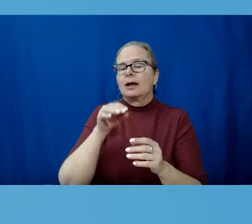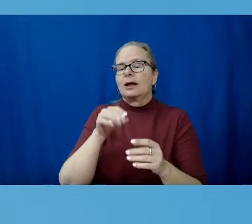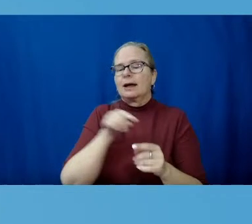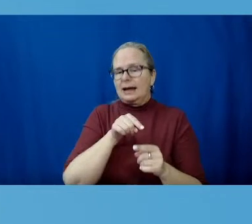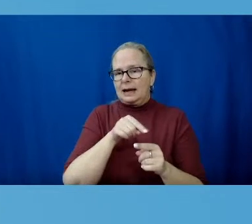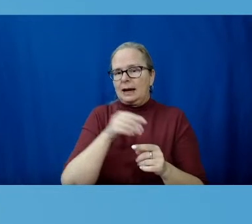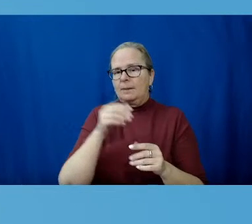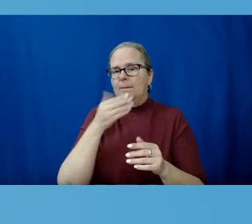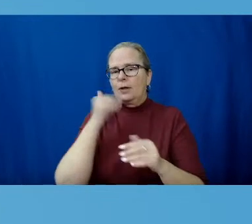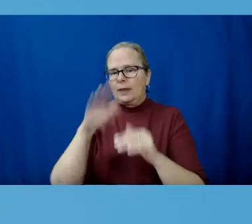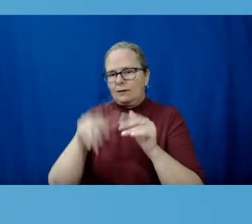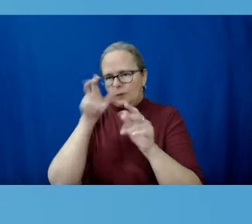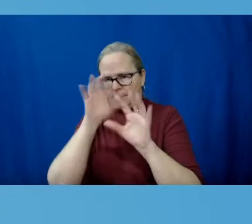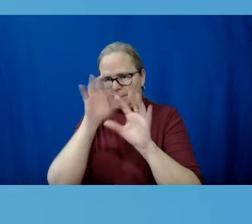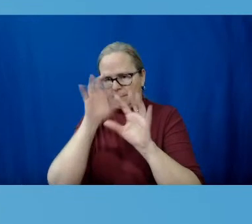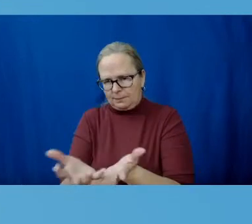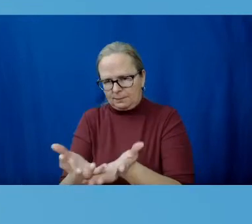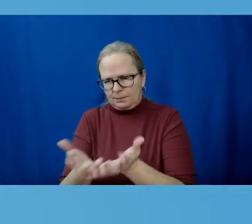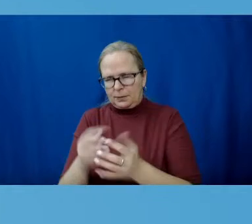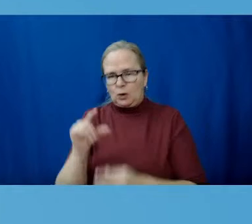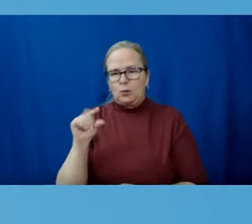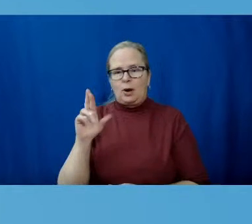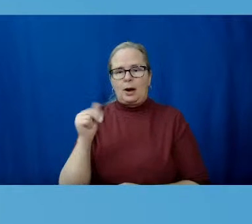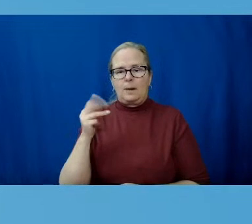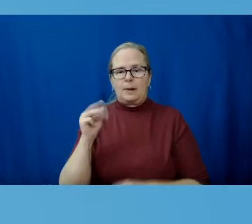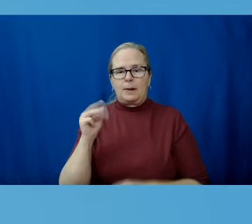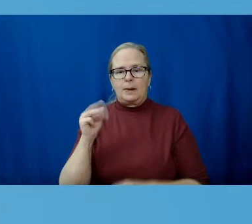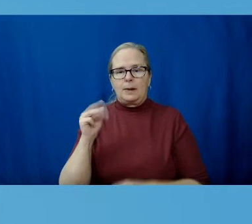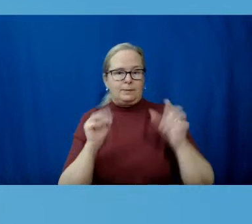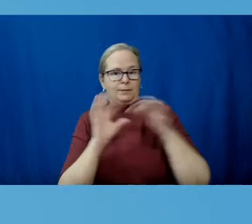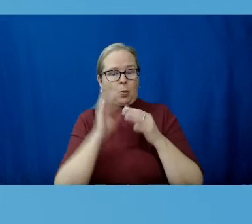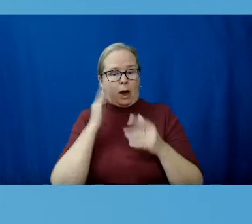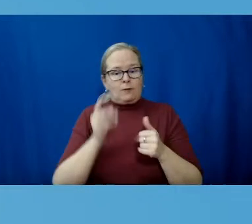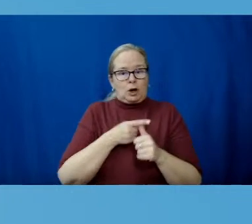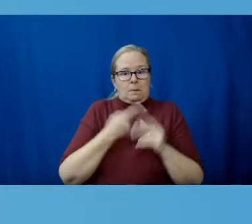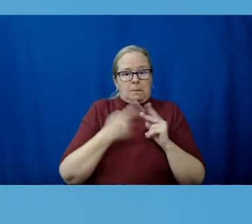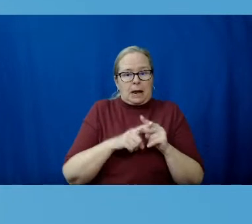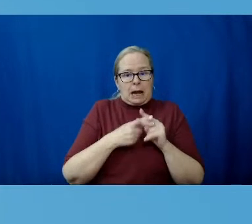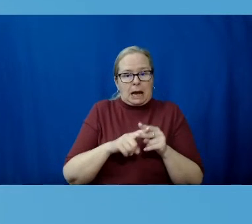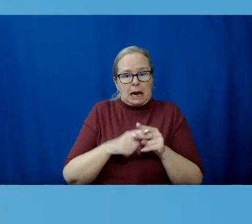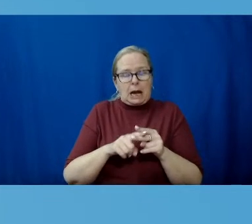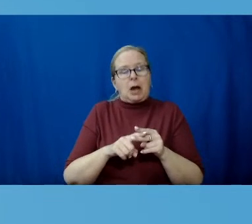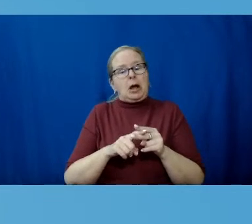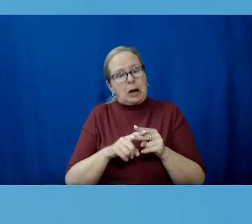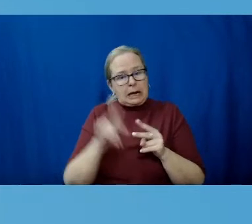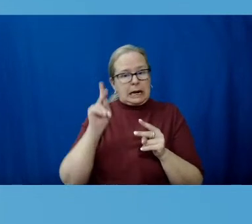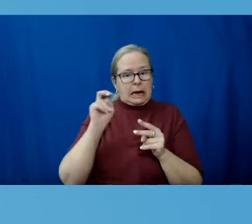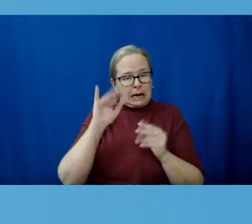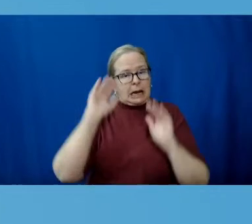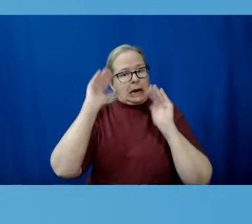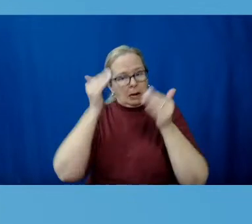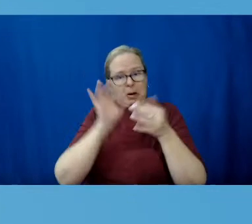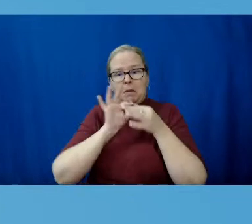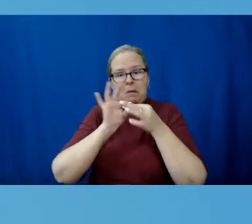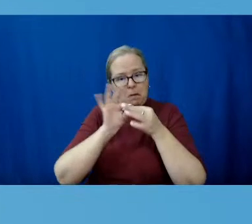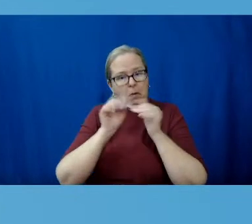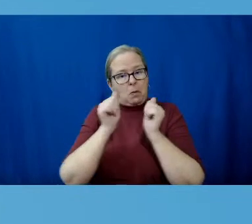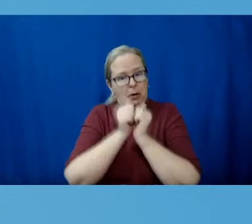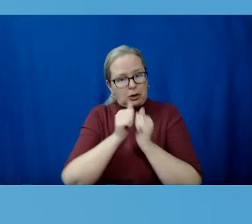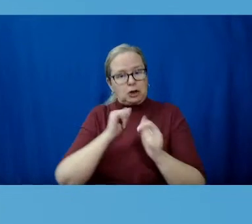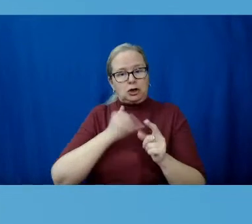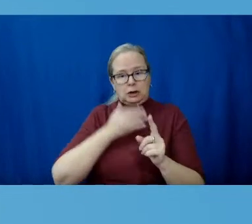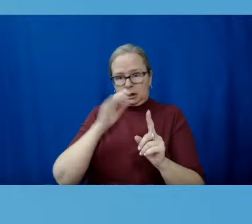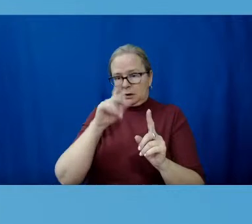well with Trudeau. But Duane is right that Kenney will, at a drop of a hat, will find use to attack